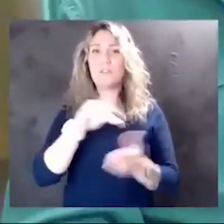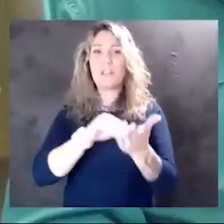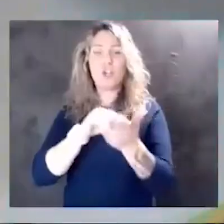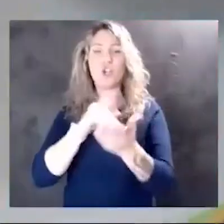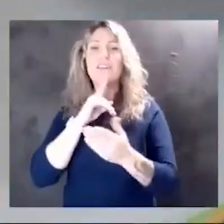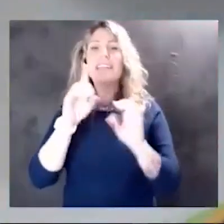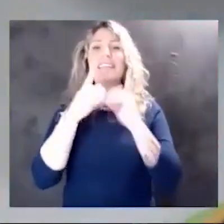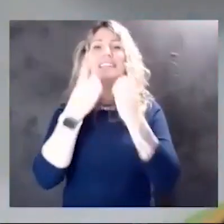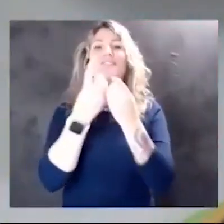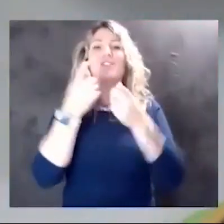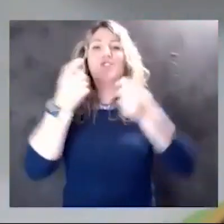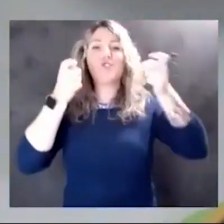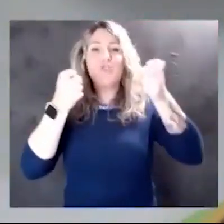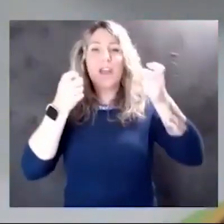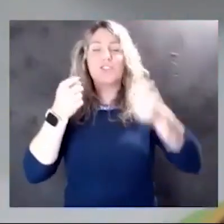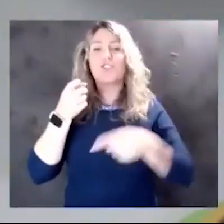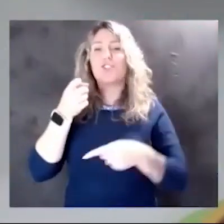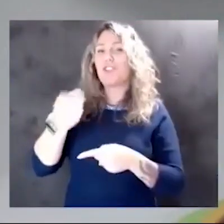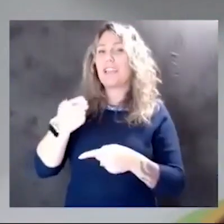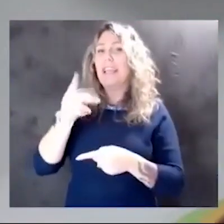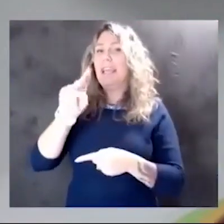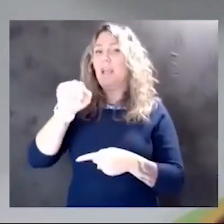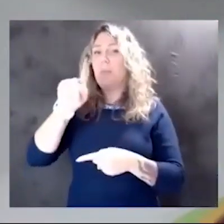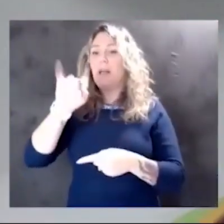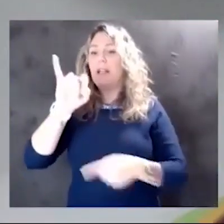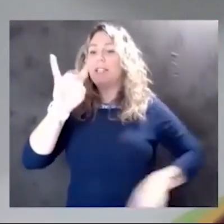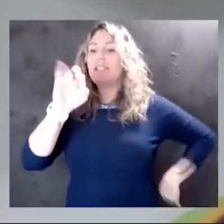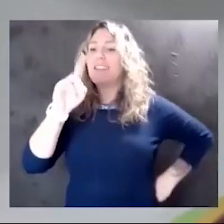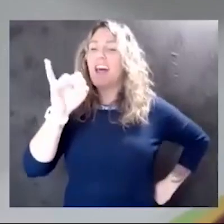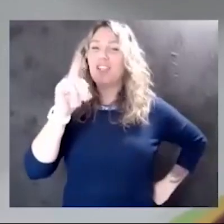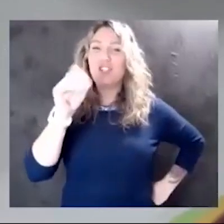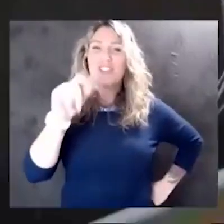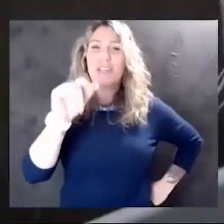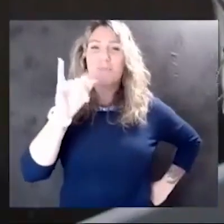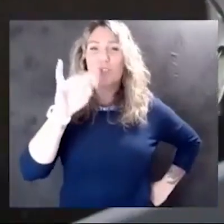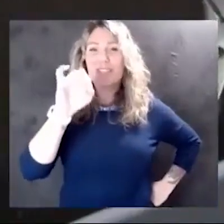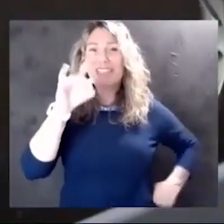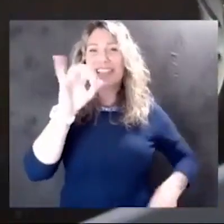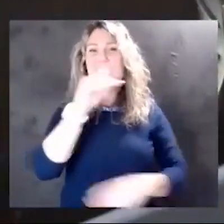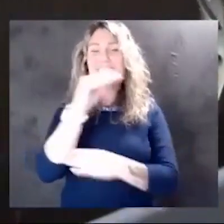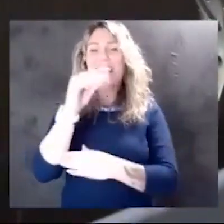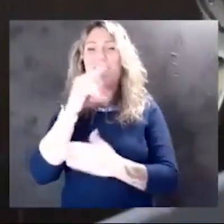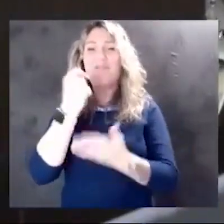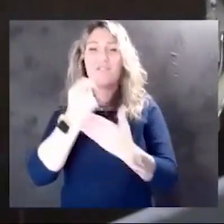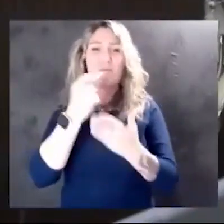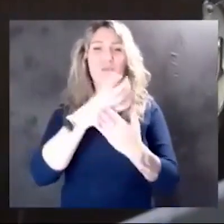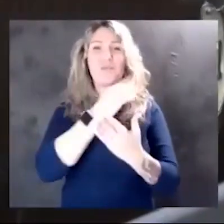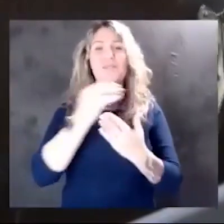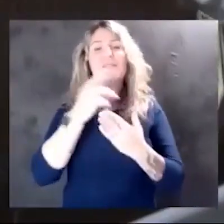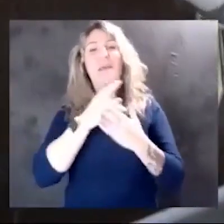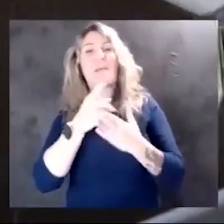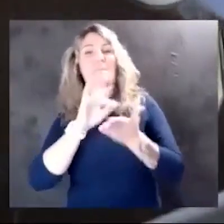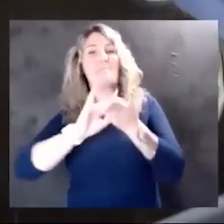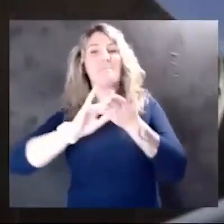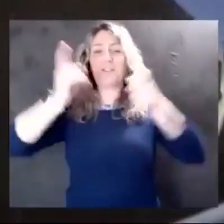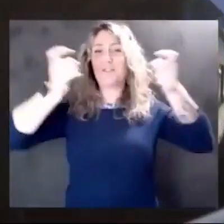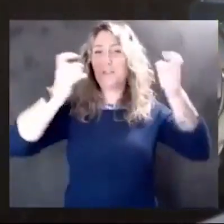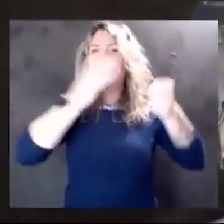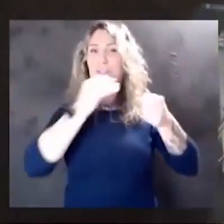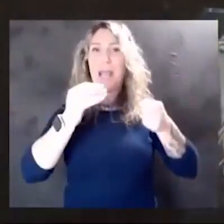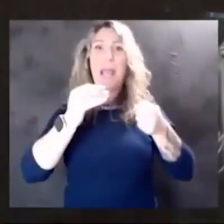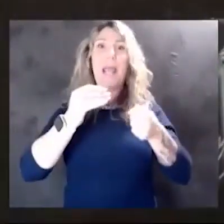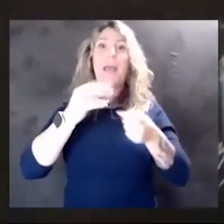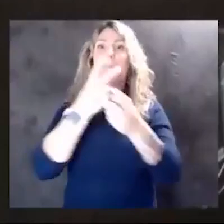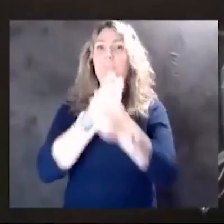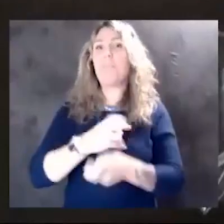Director, Hematologic Malignancies and Cellular Therapeutics, and Medical Director of Blood and Marrow Transplant. Yes, I